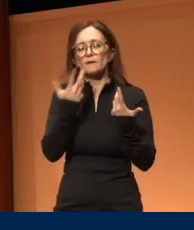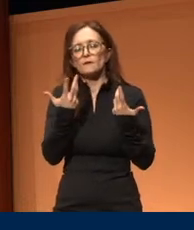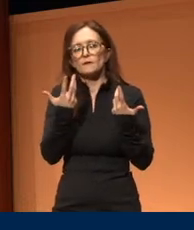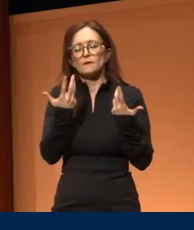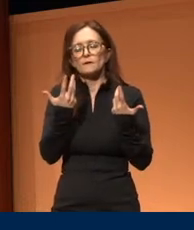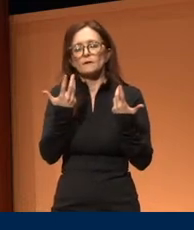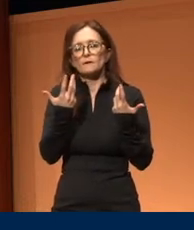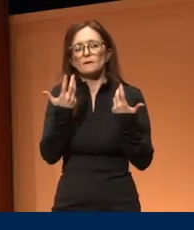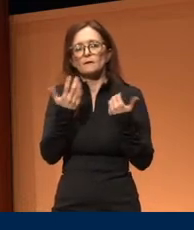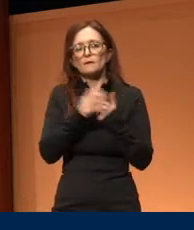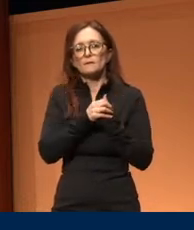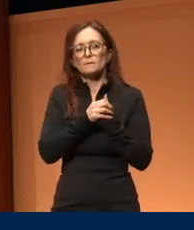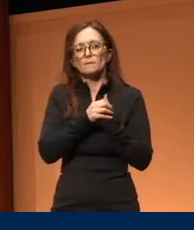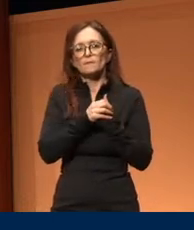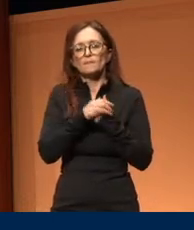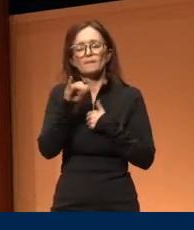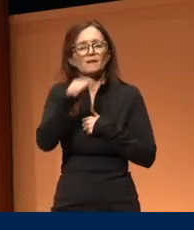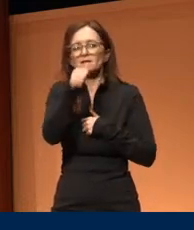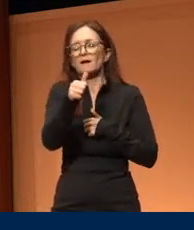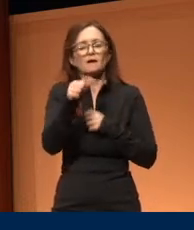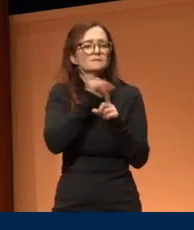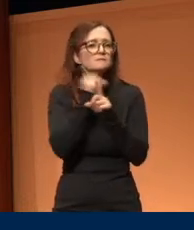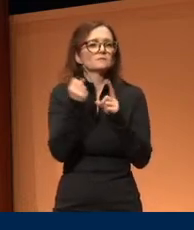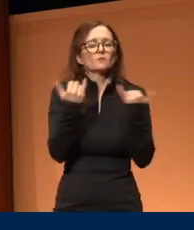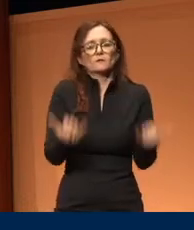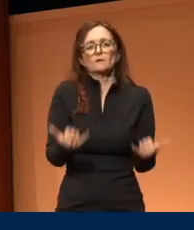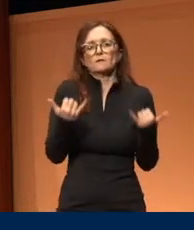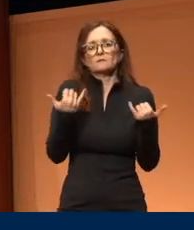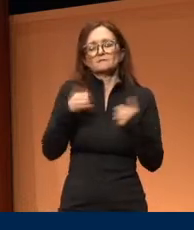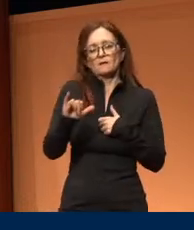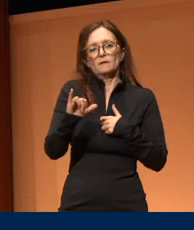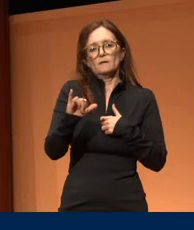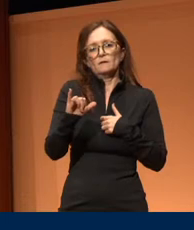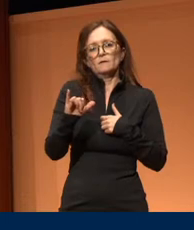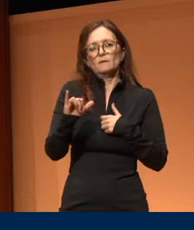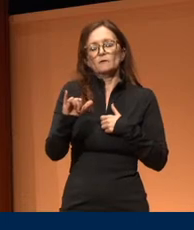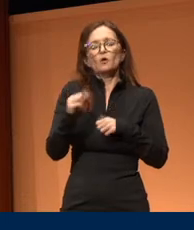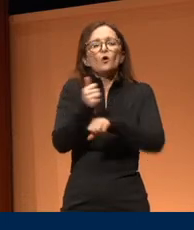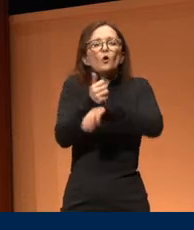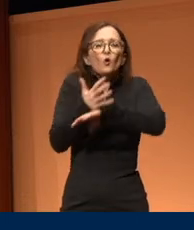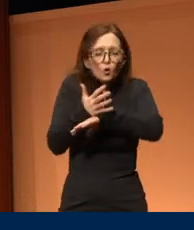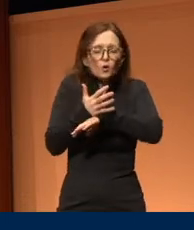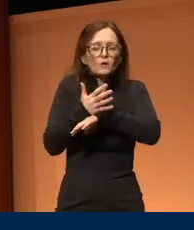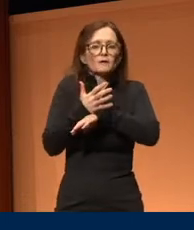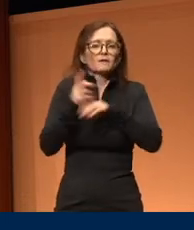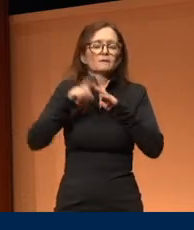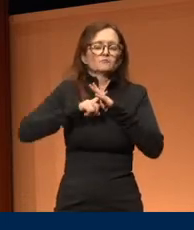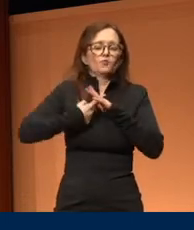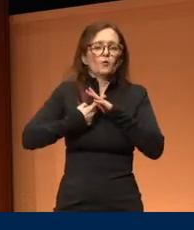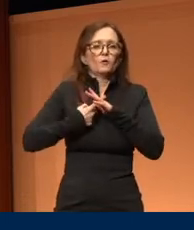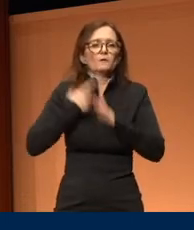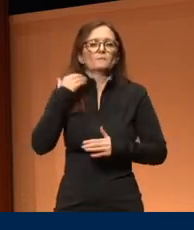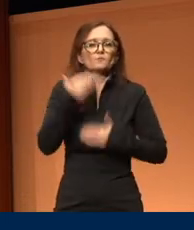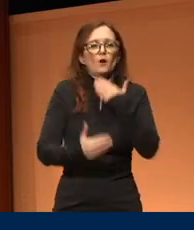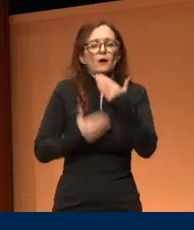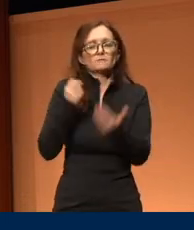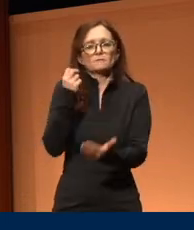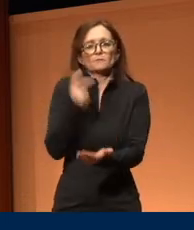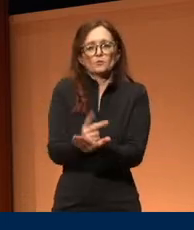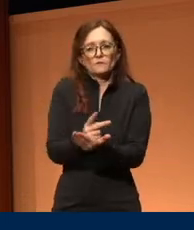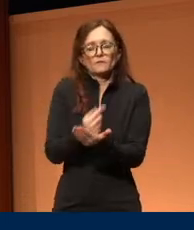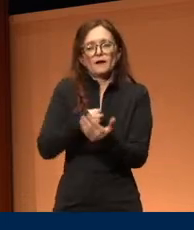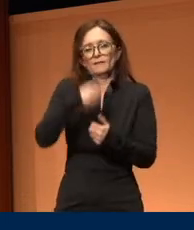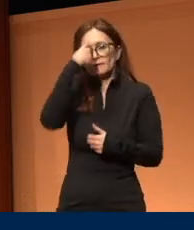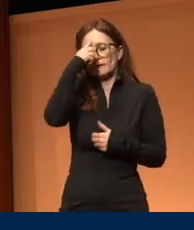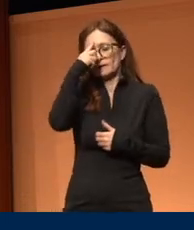extenuating circumstances and such. That's not the case for now because we're still at the early stage of these processes, and because also I think